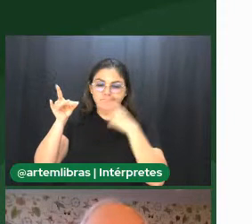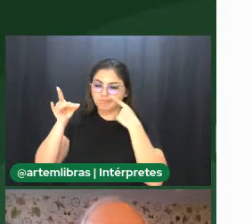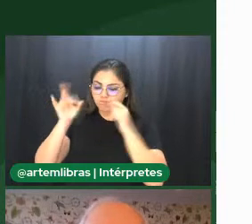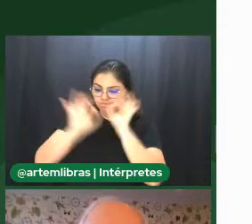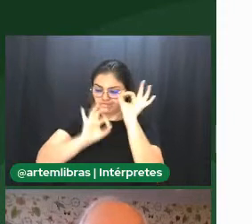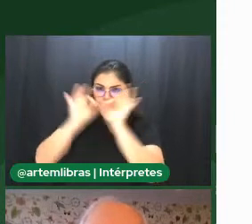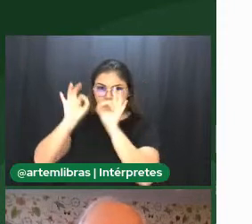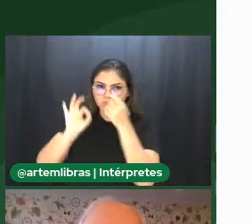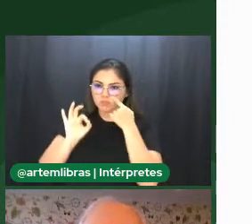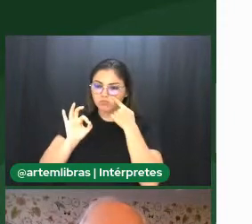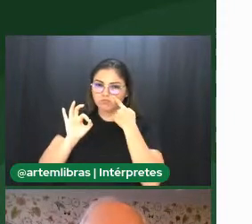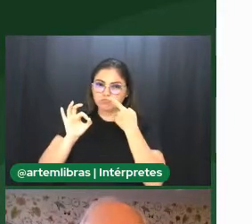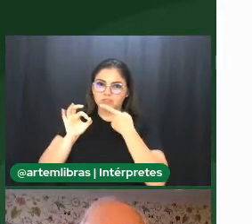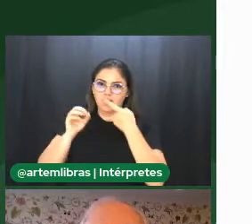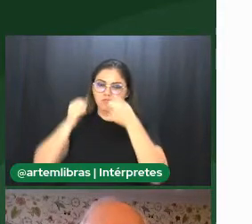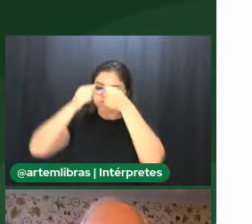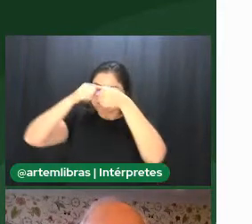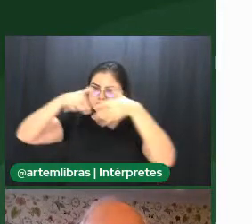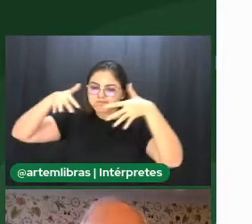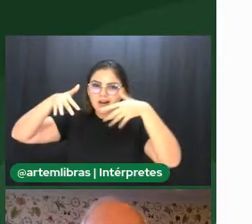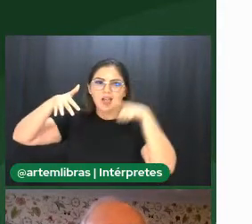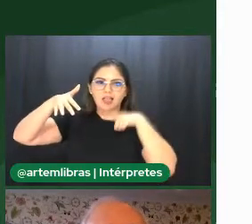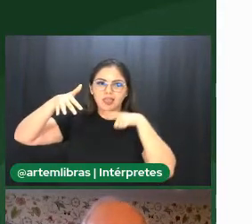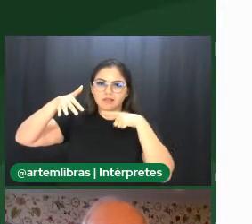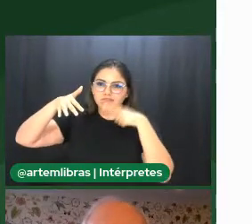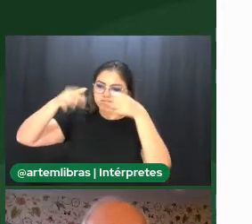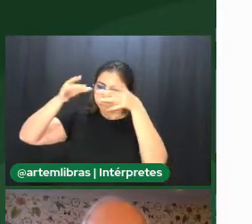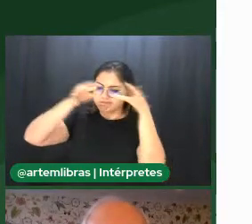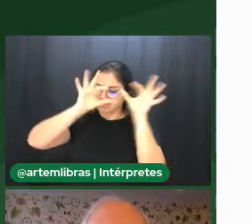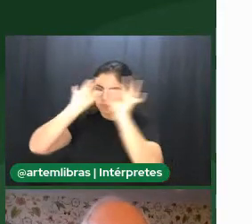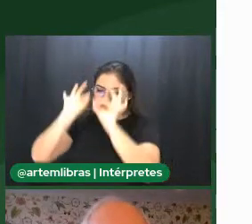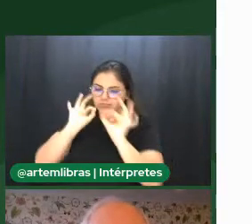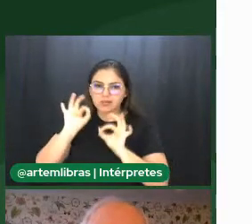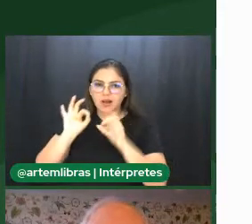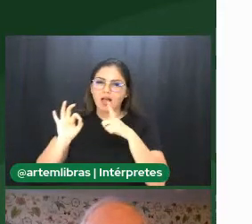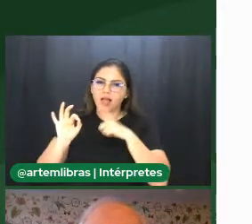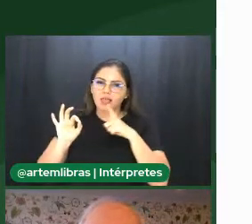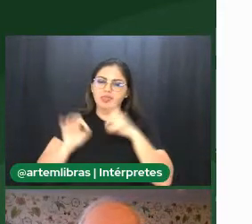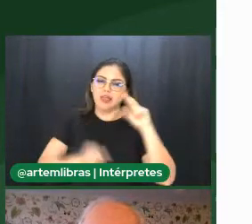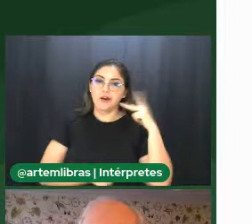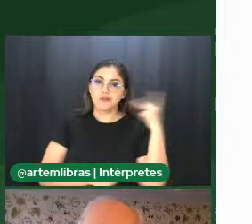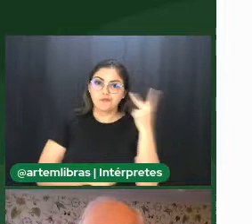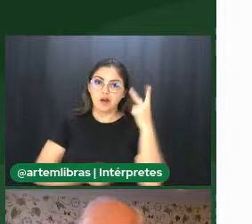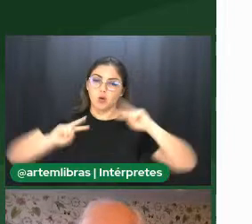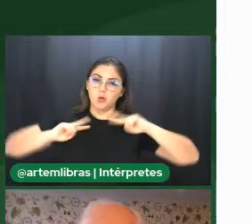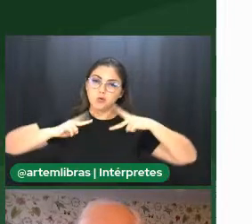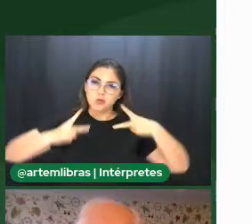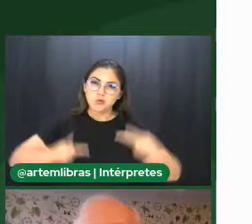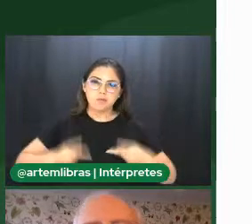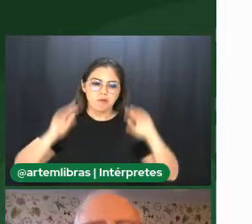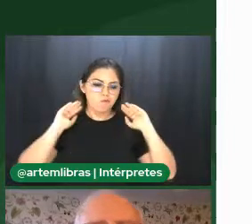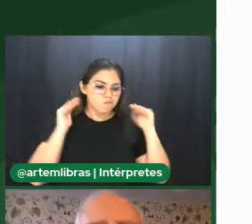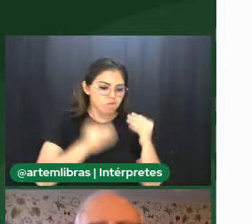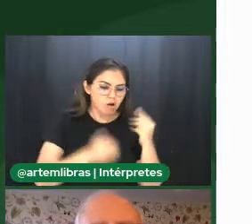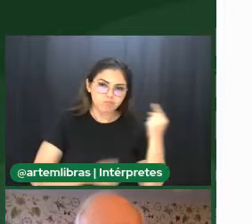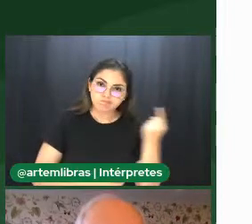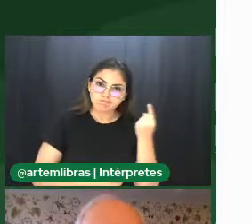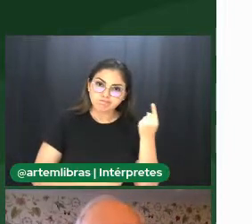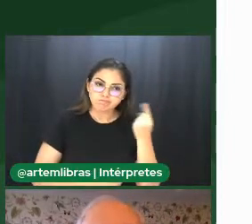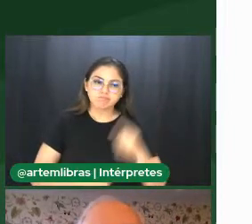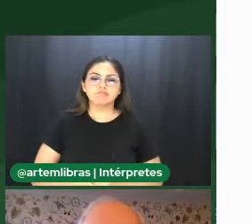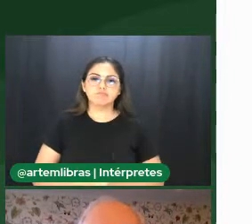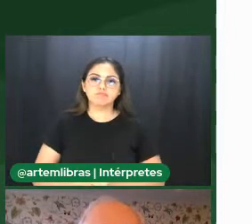talk about the ethical issues, the human values, the rights, the human rights, social justice, the dignity